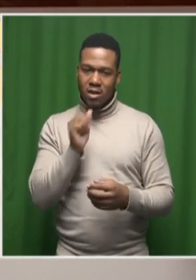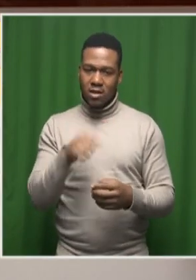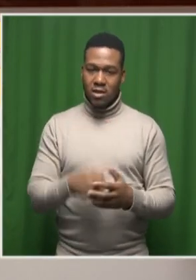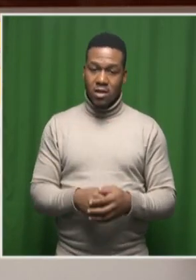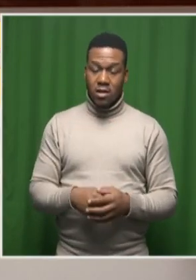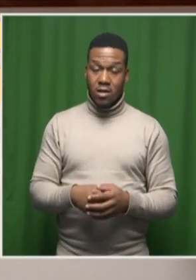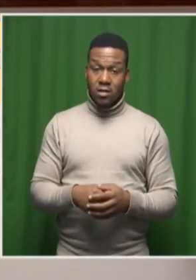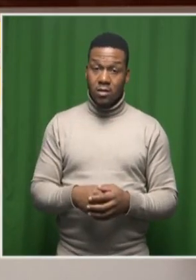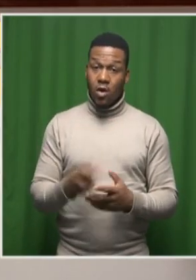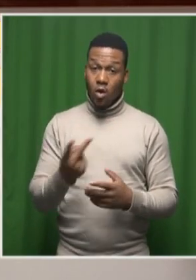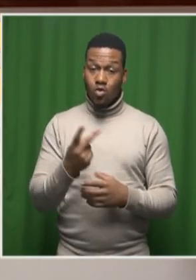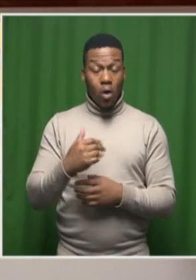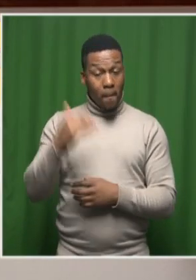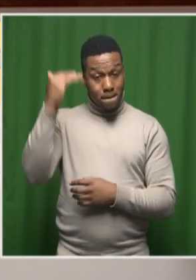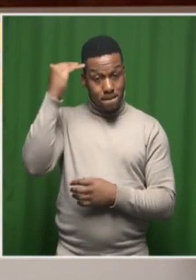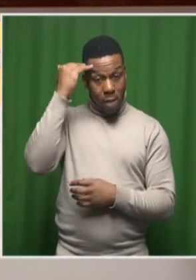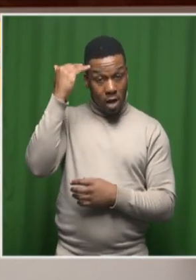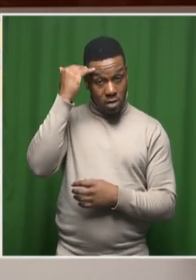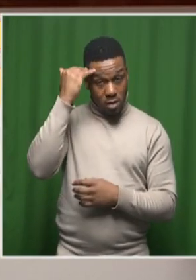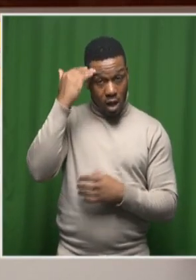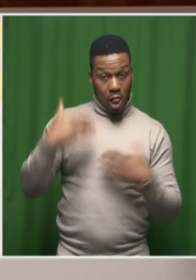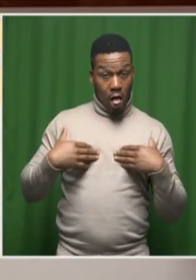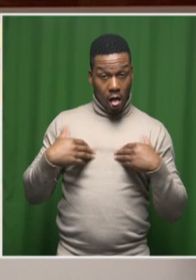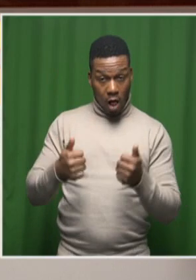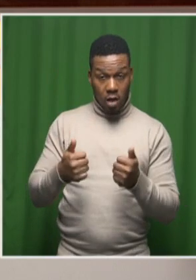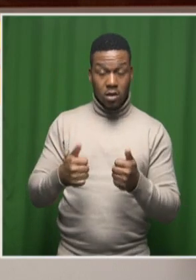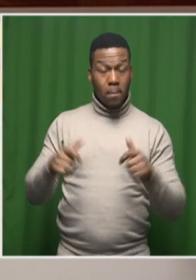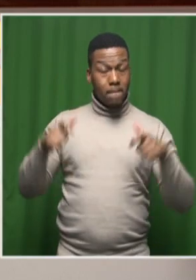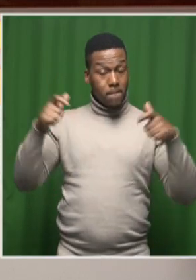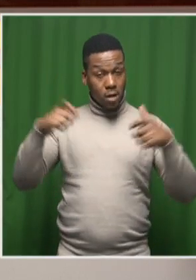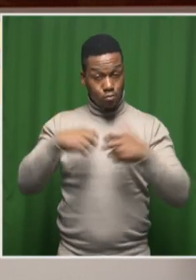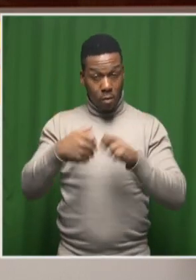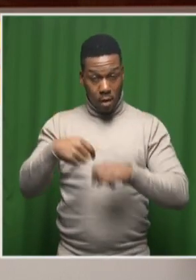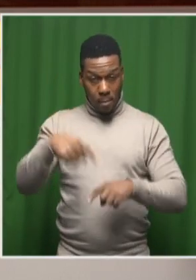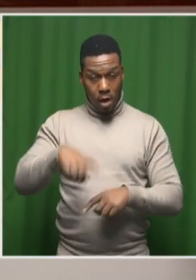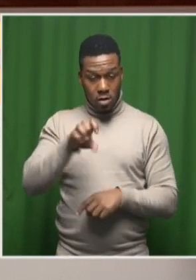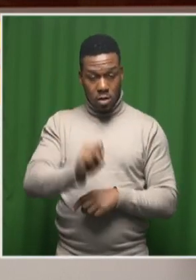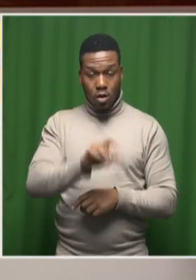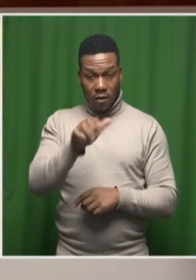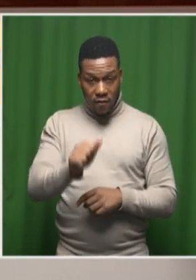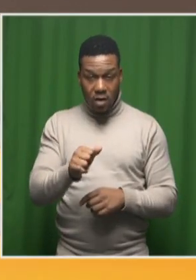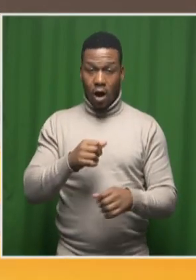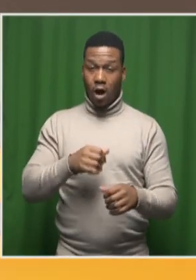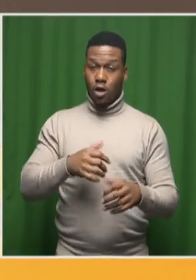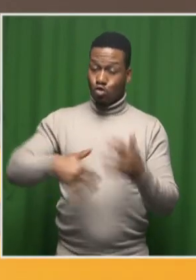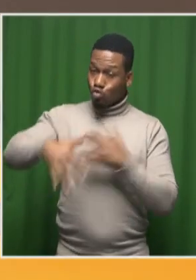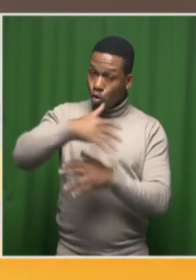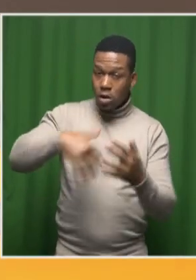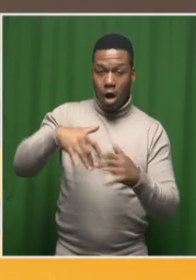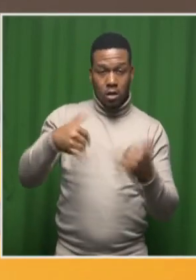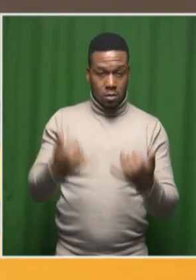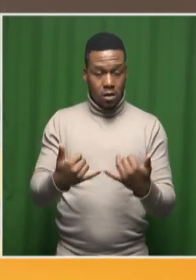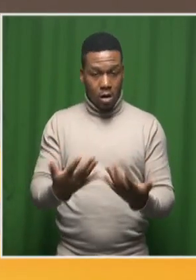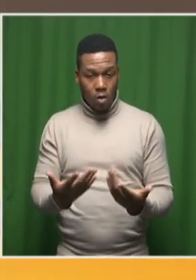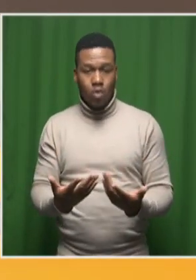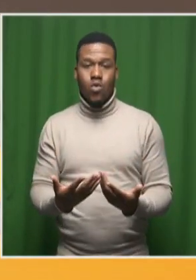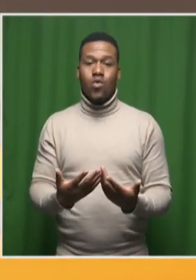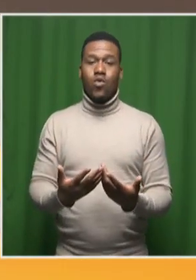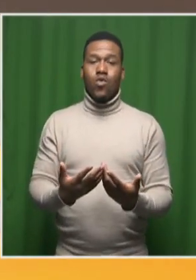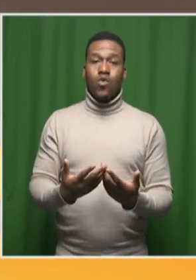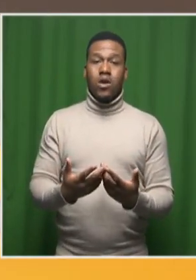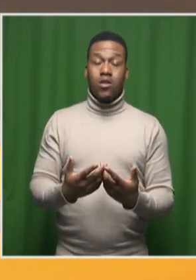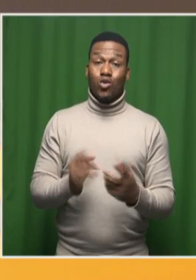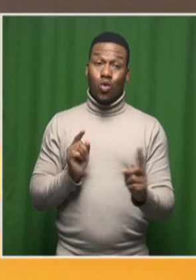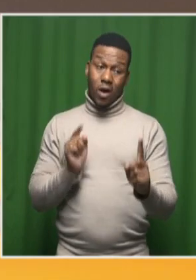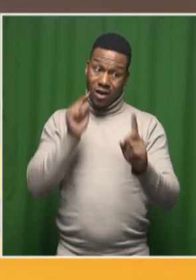health is a major problem in South Africa and society right now. So I think us knowing the end